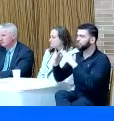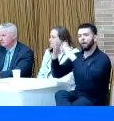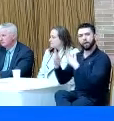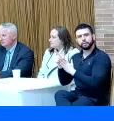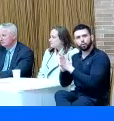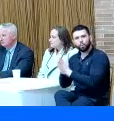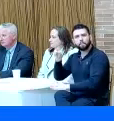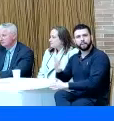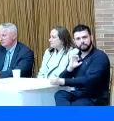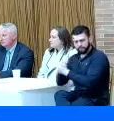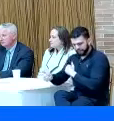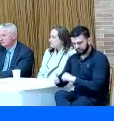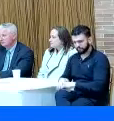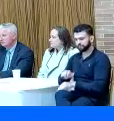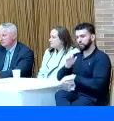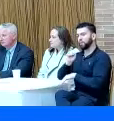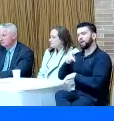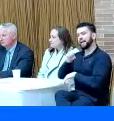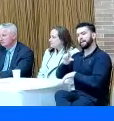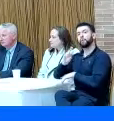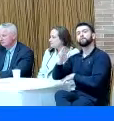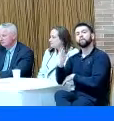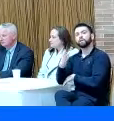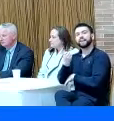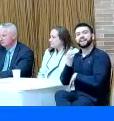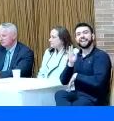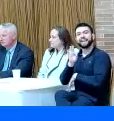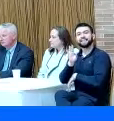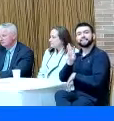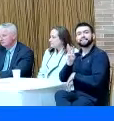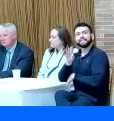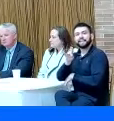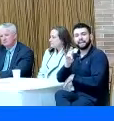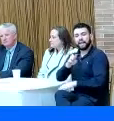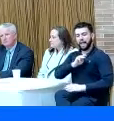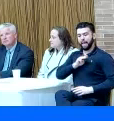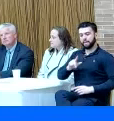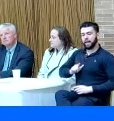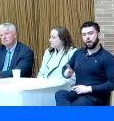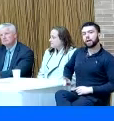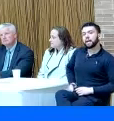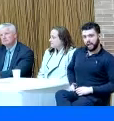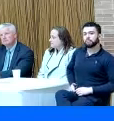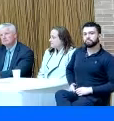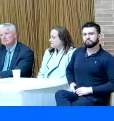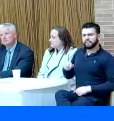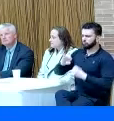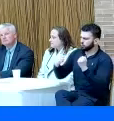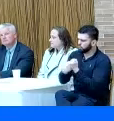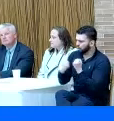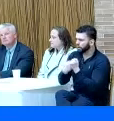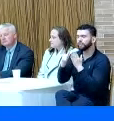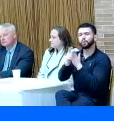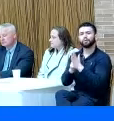Housing legislation on the 4th of April 196 8 Dr Martin Luther King Jr a vocal